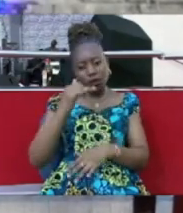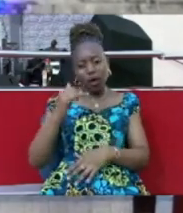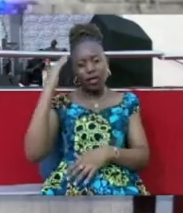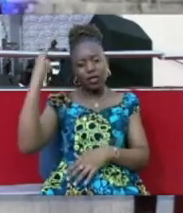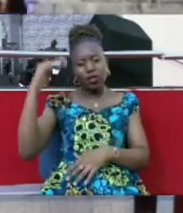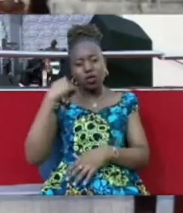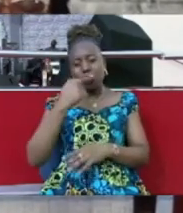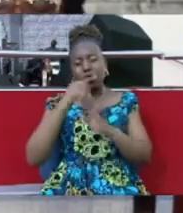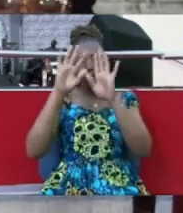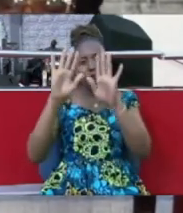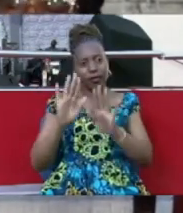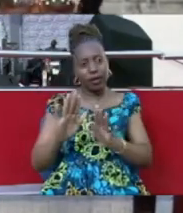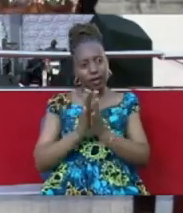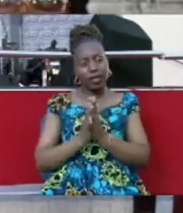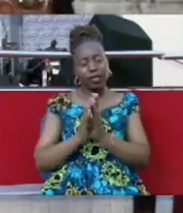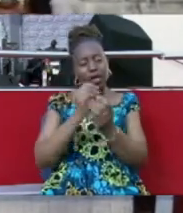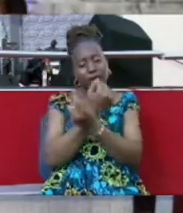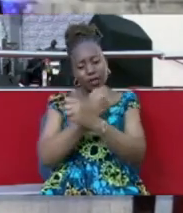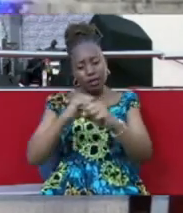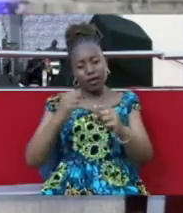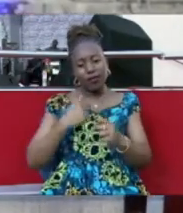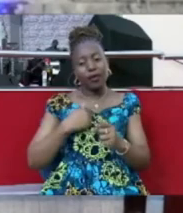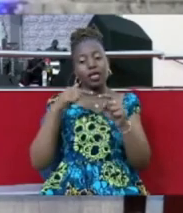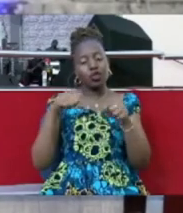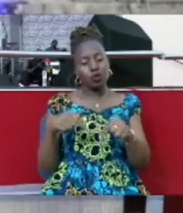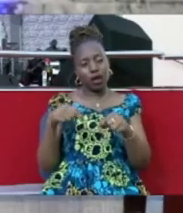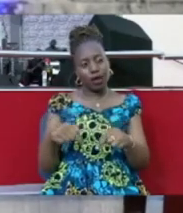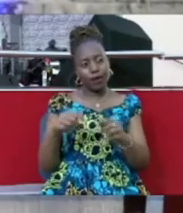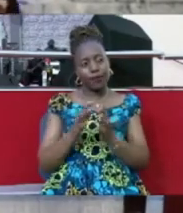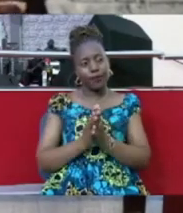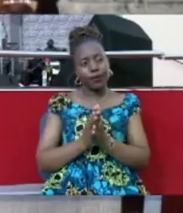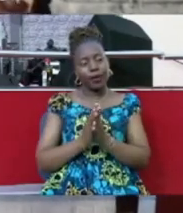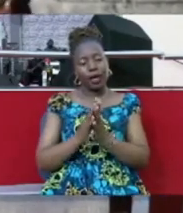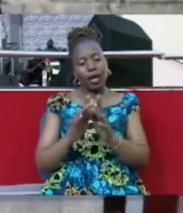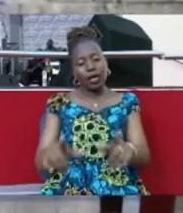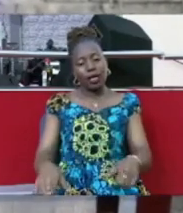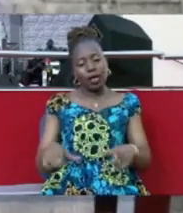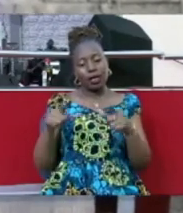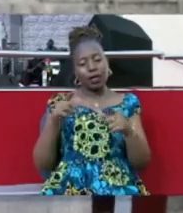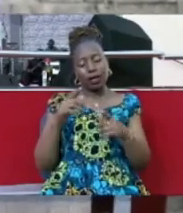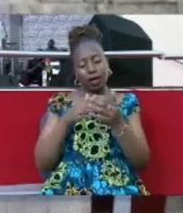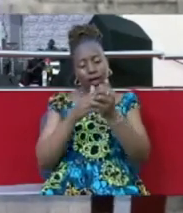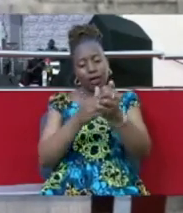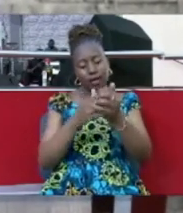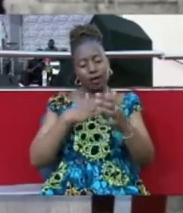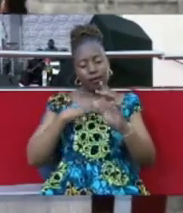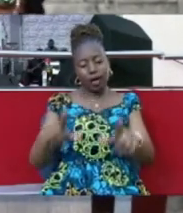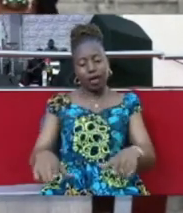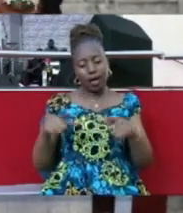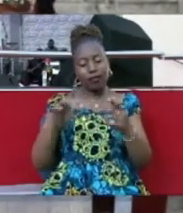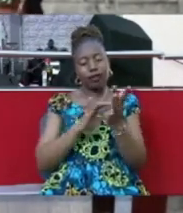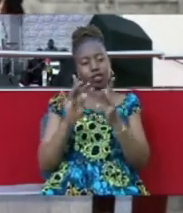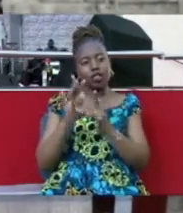Save me today. Save me today and lead my life in Jesus'